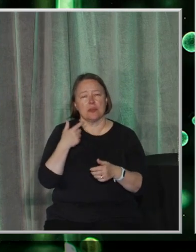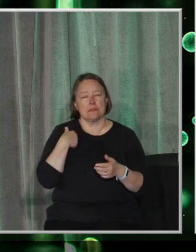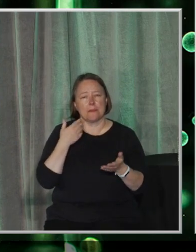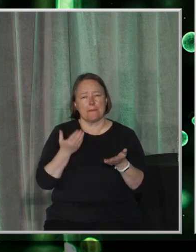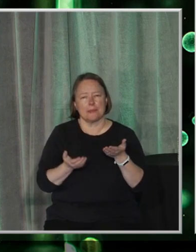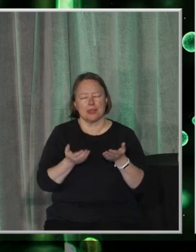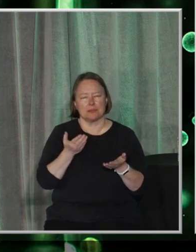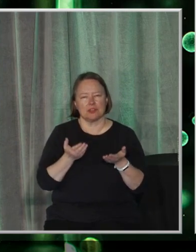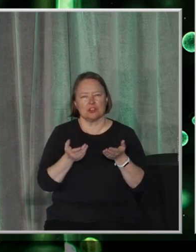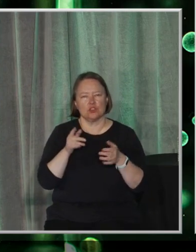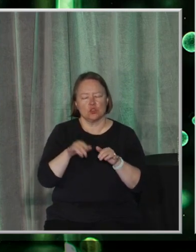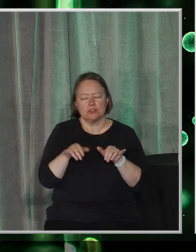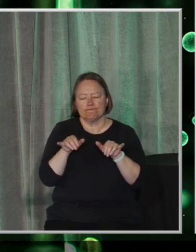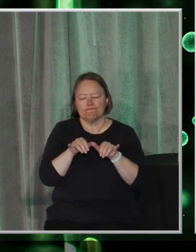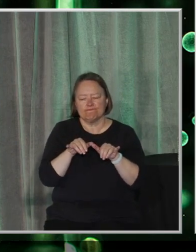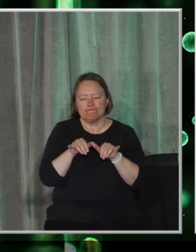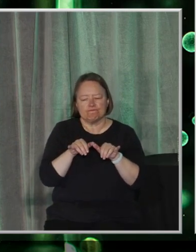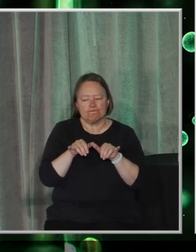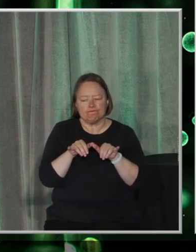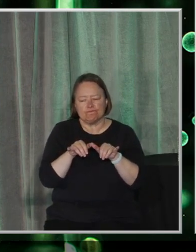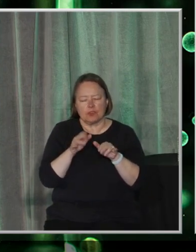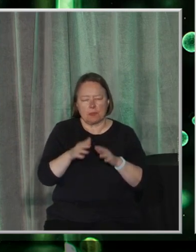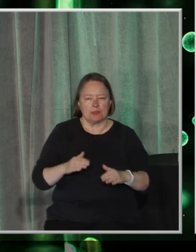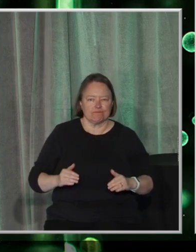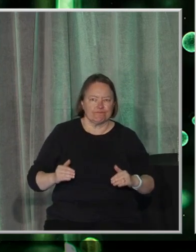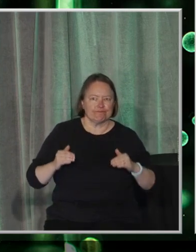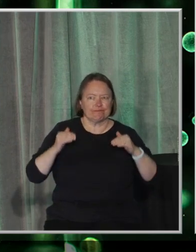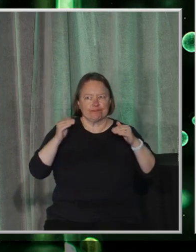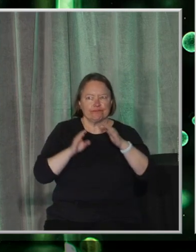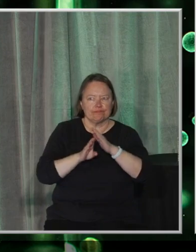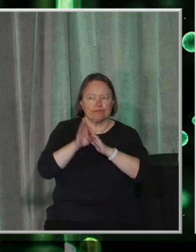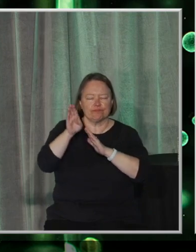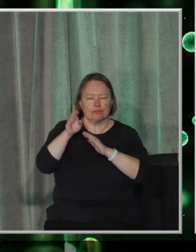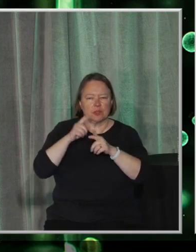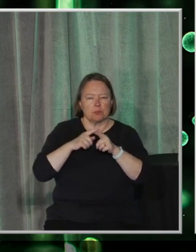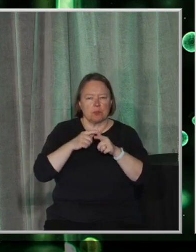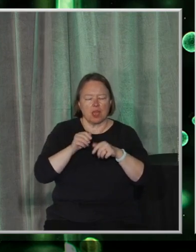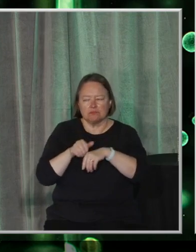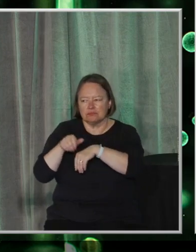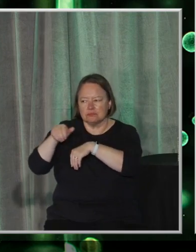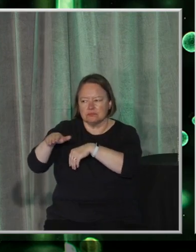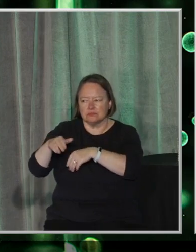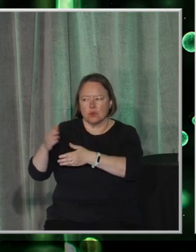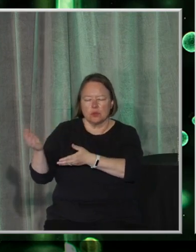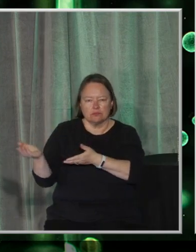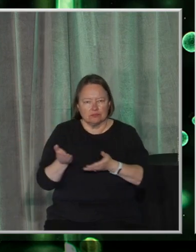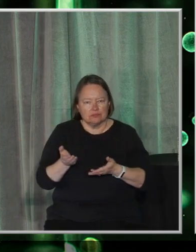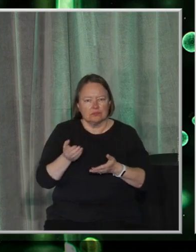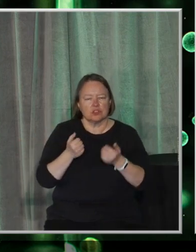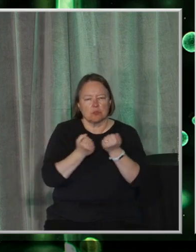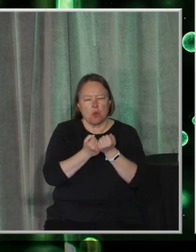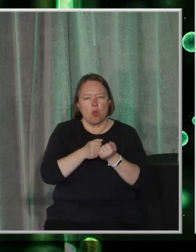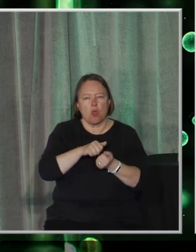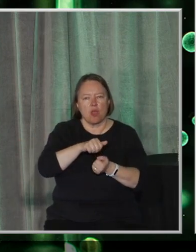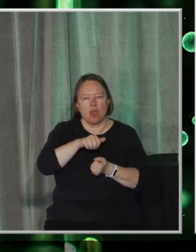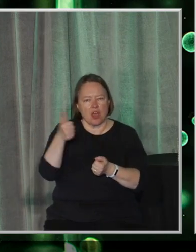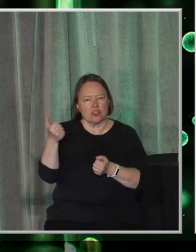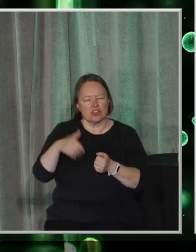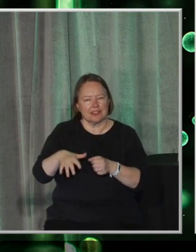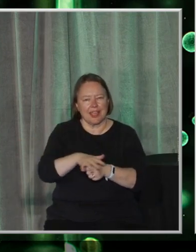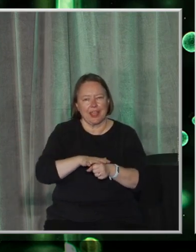maybe scale out, not necessarily scale up, but provide input and provide support for others in the